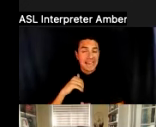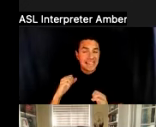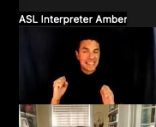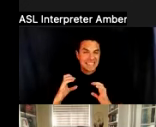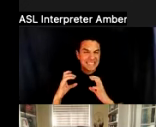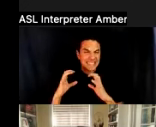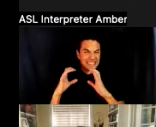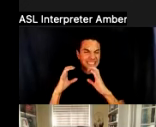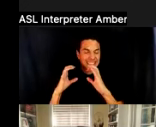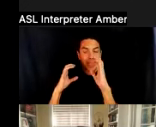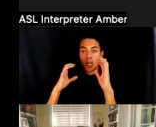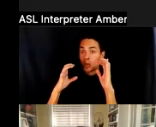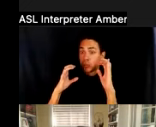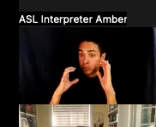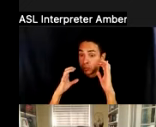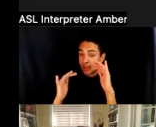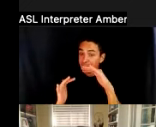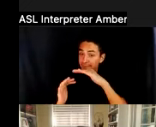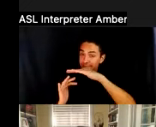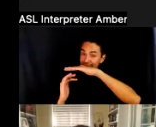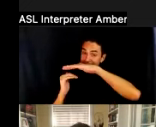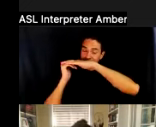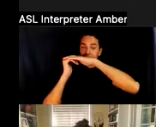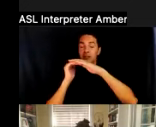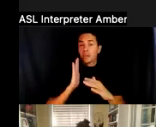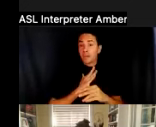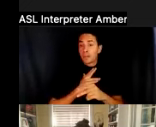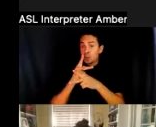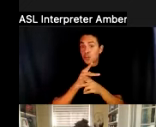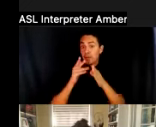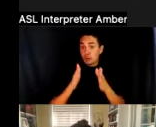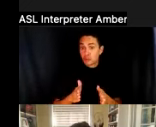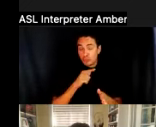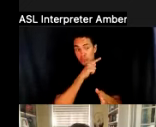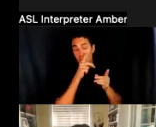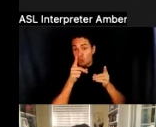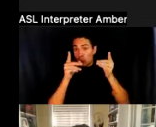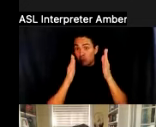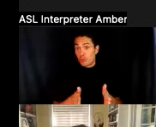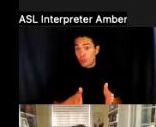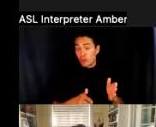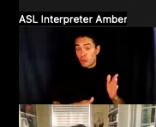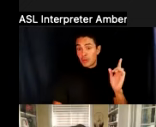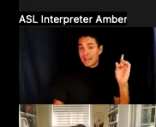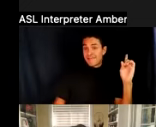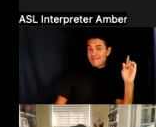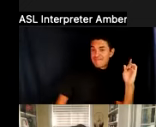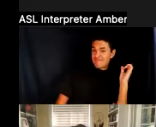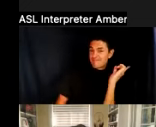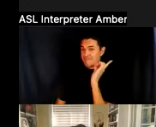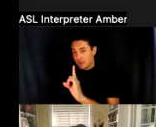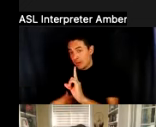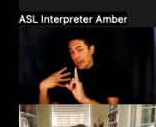it came to the point where my supervisor, the director, finally came out